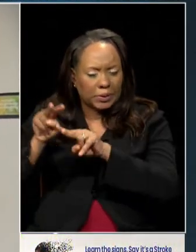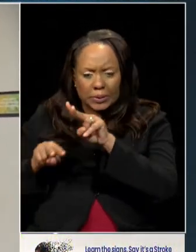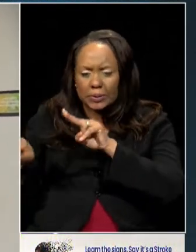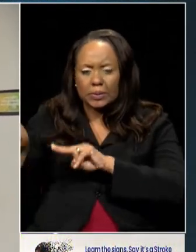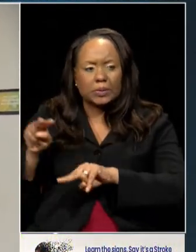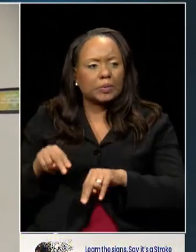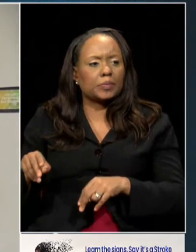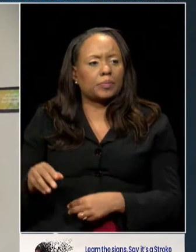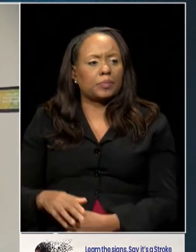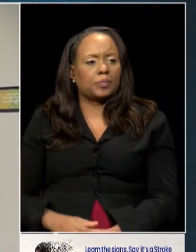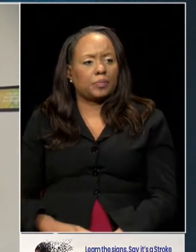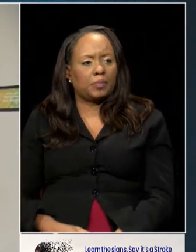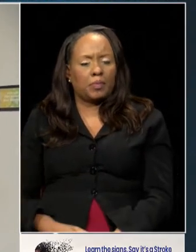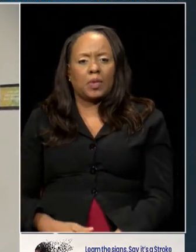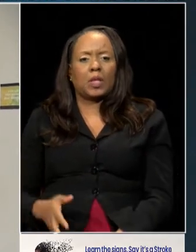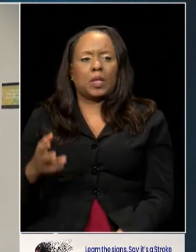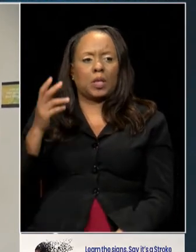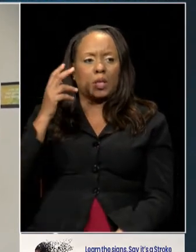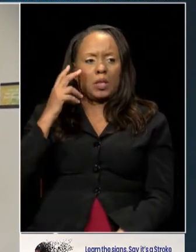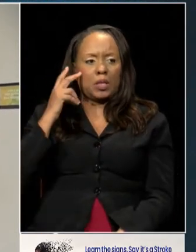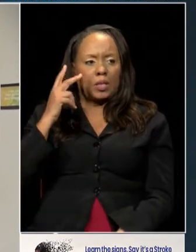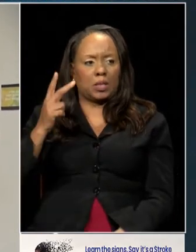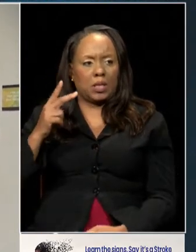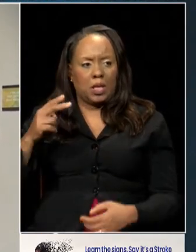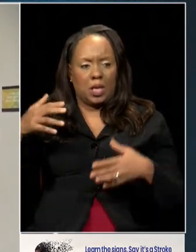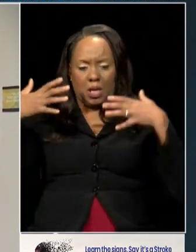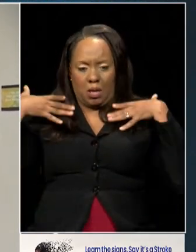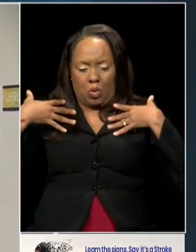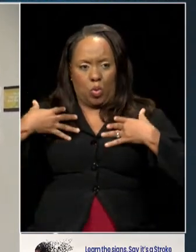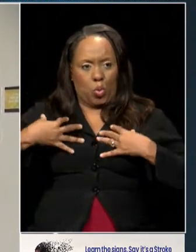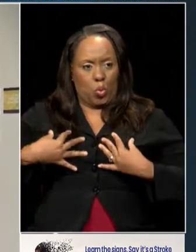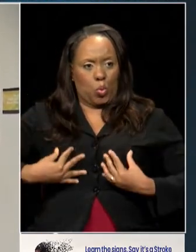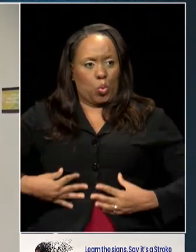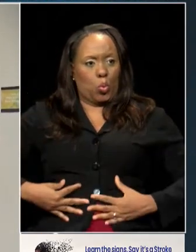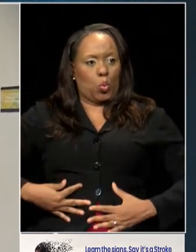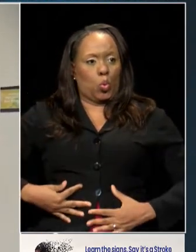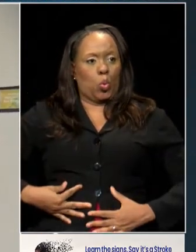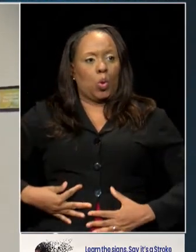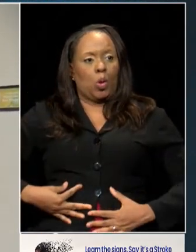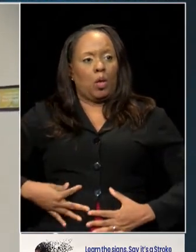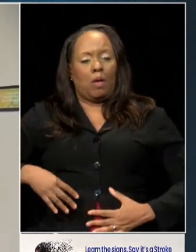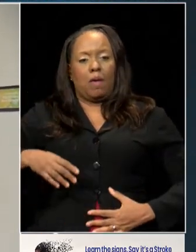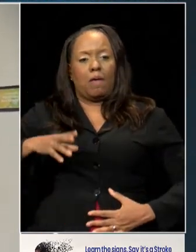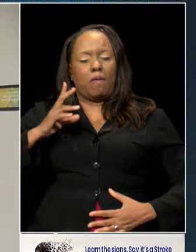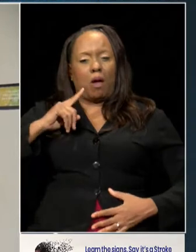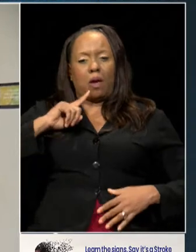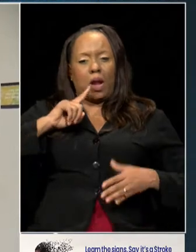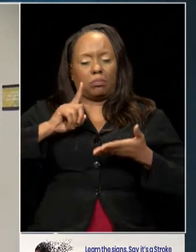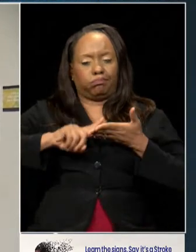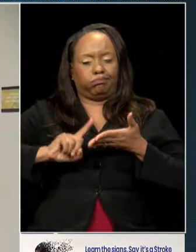of radio signals. They are hooked up to a heart tracing. You can see